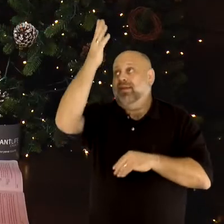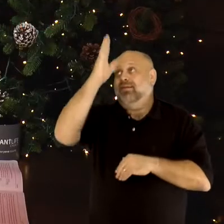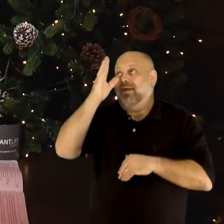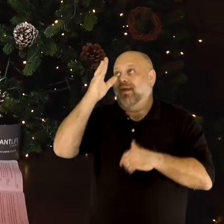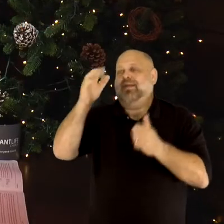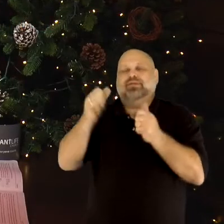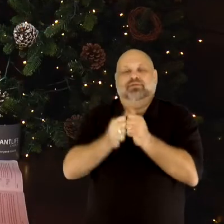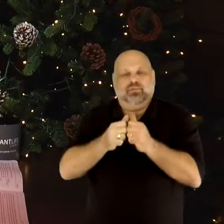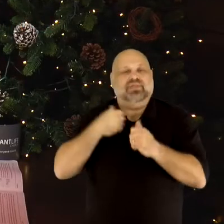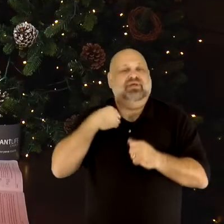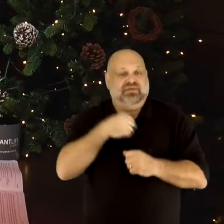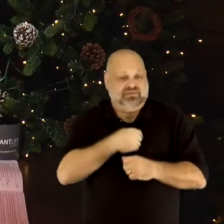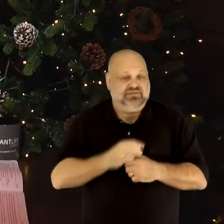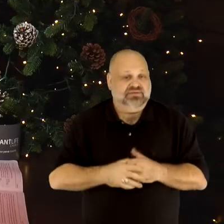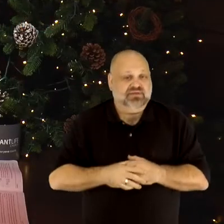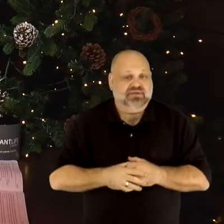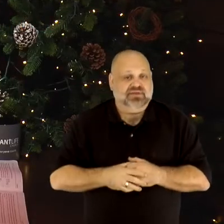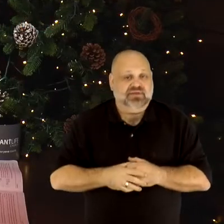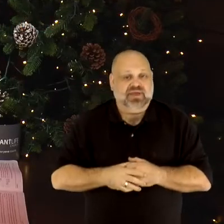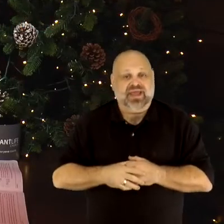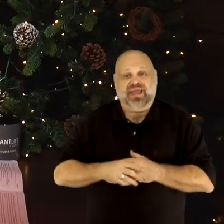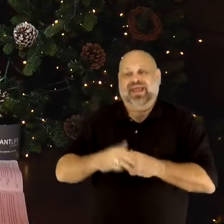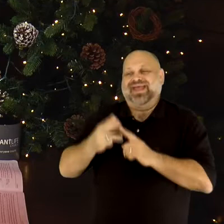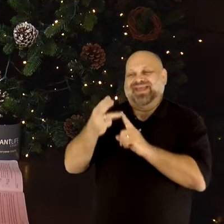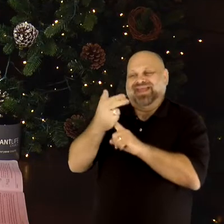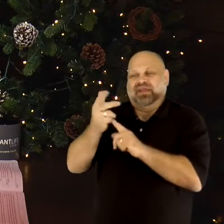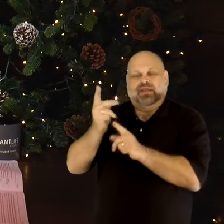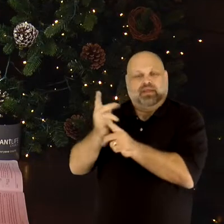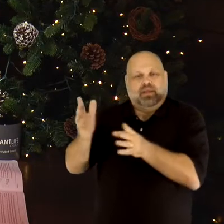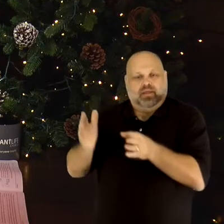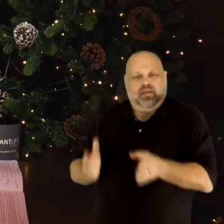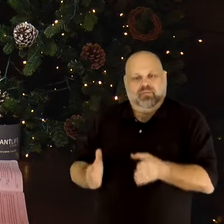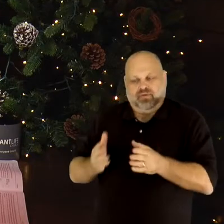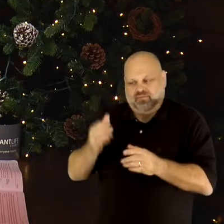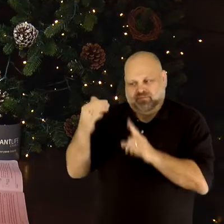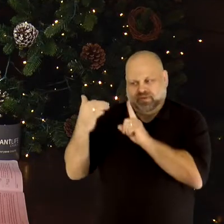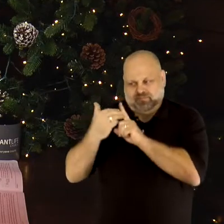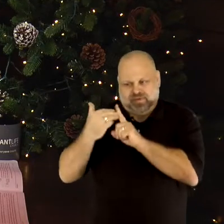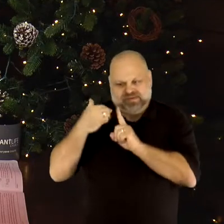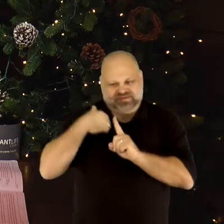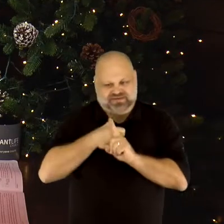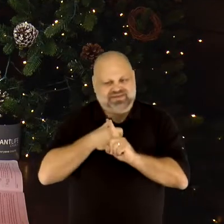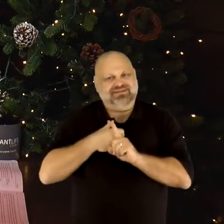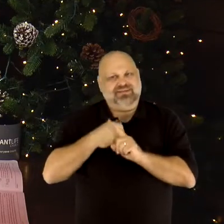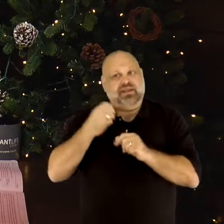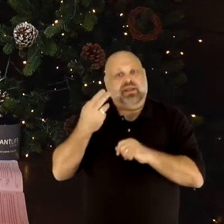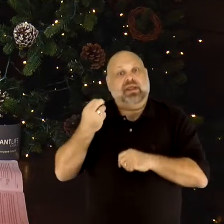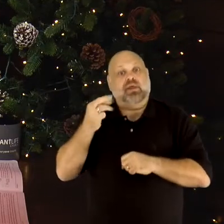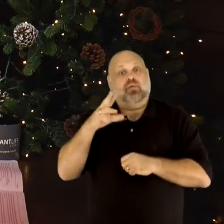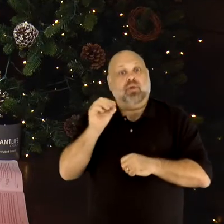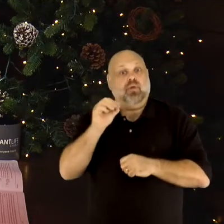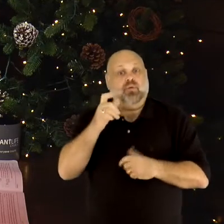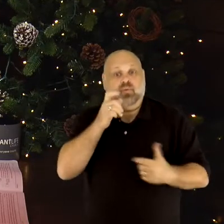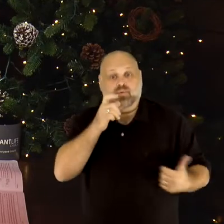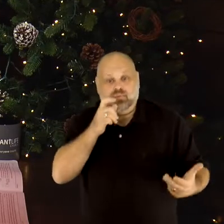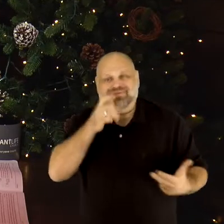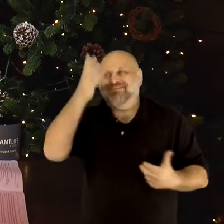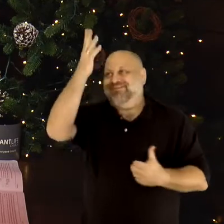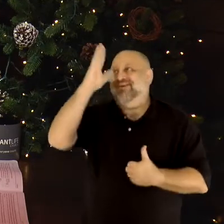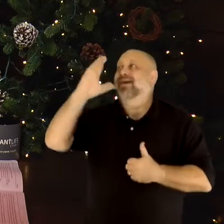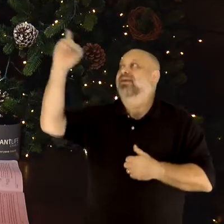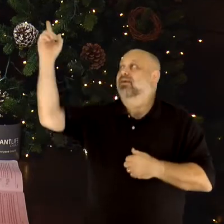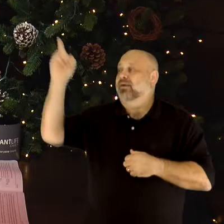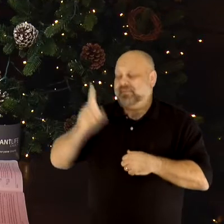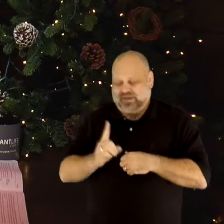God is with us. As the innkeeper reminded us, the hero that night was God coming down